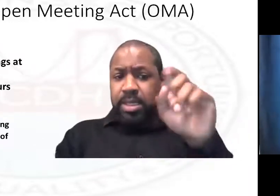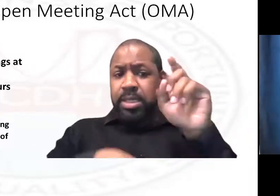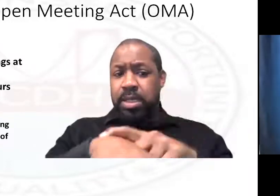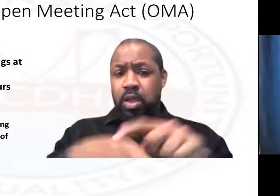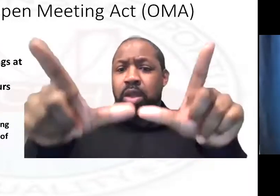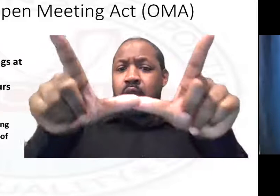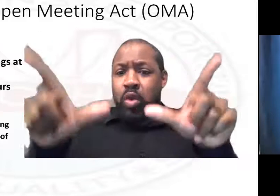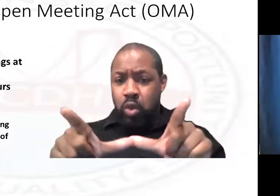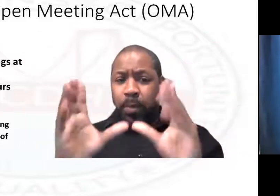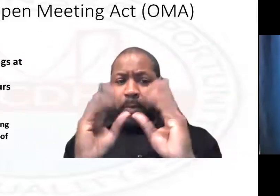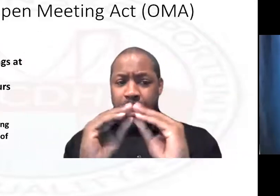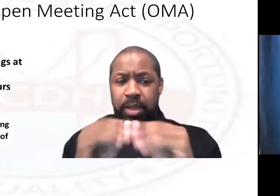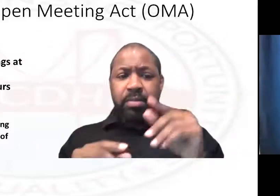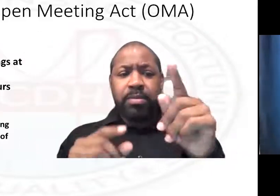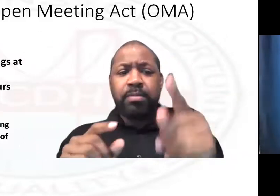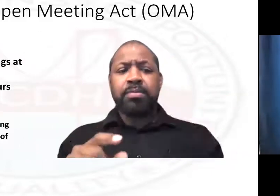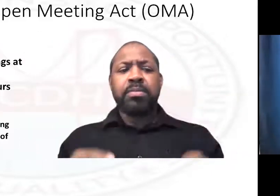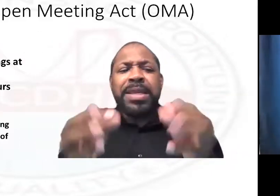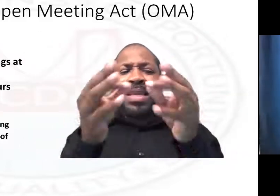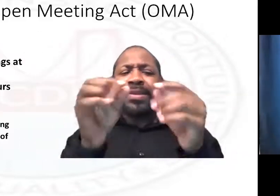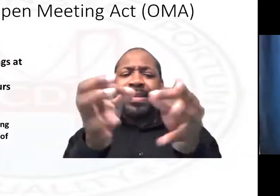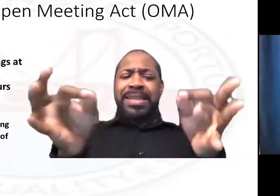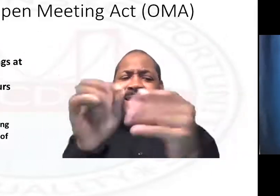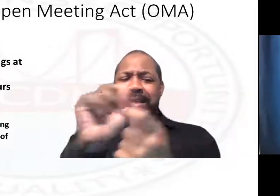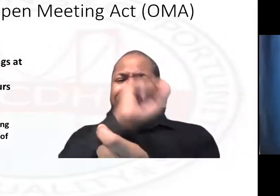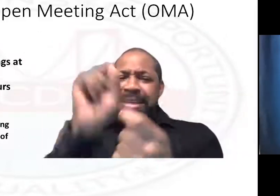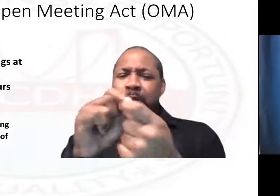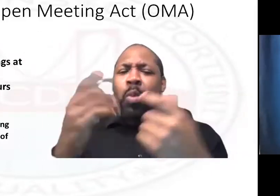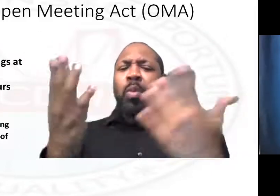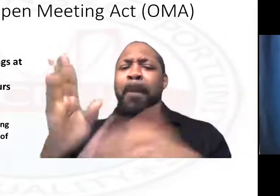has to include the date, the location of the meeting,